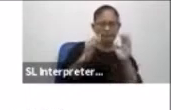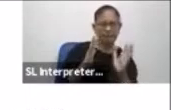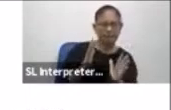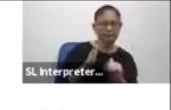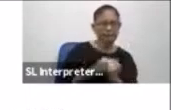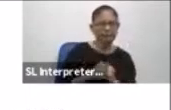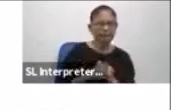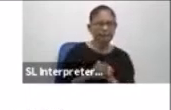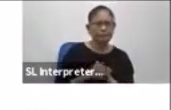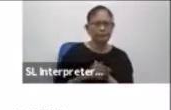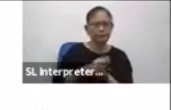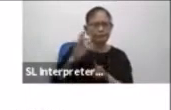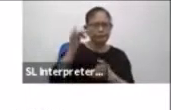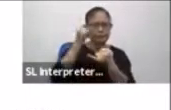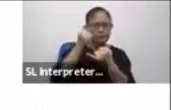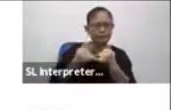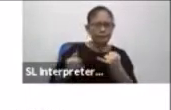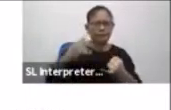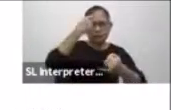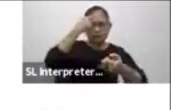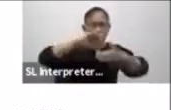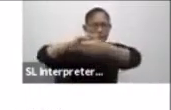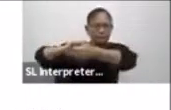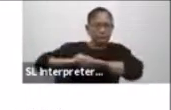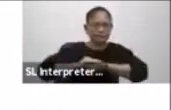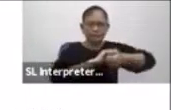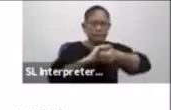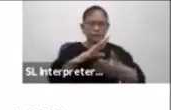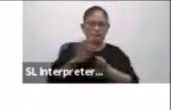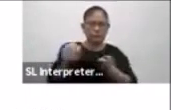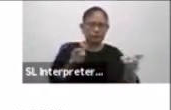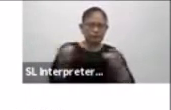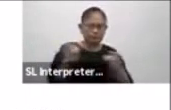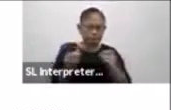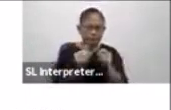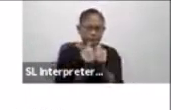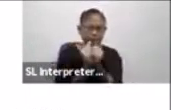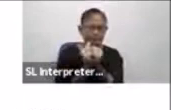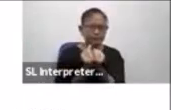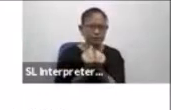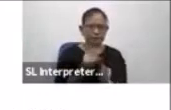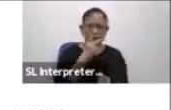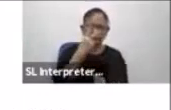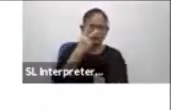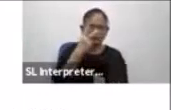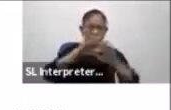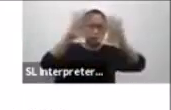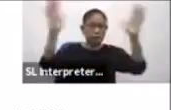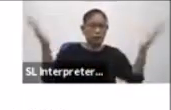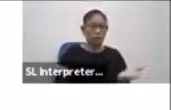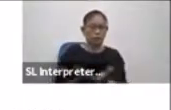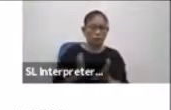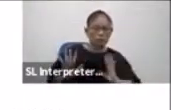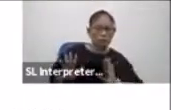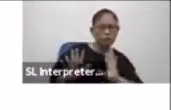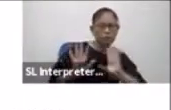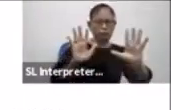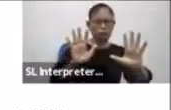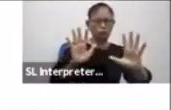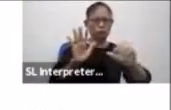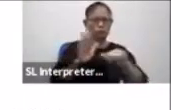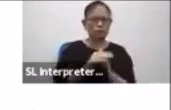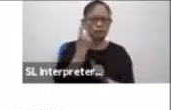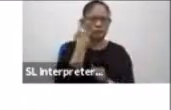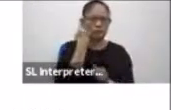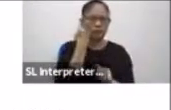And then finally, in the area of collaboration and coordination, we have seen a global push to strengthen this area. Recently, the Secretary